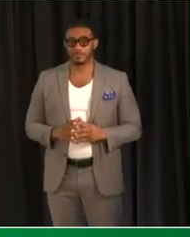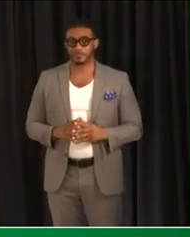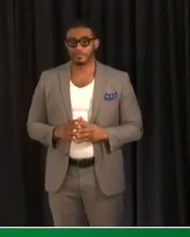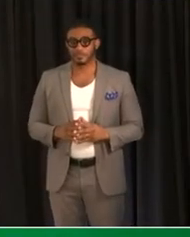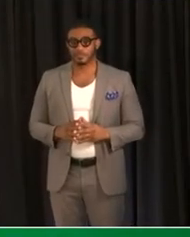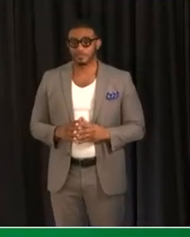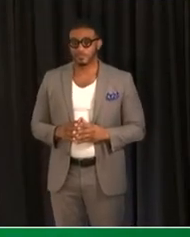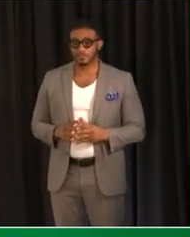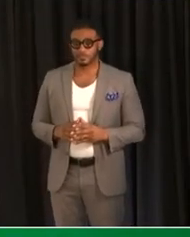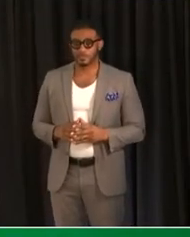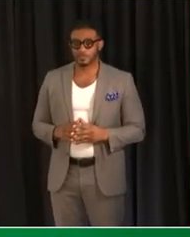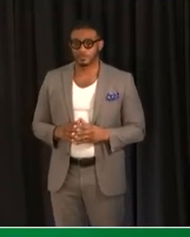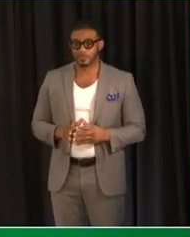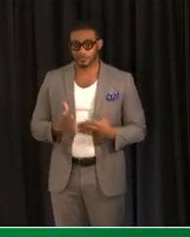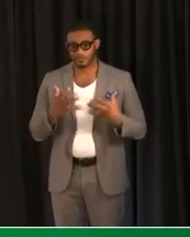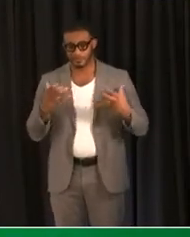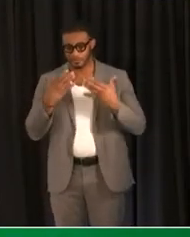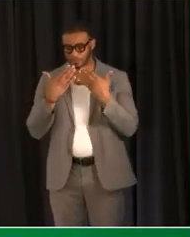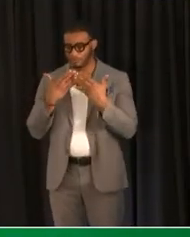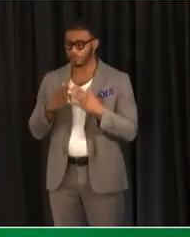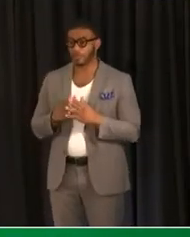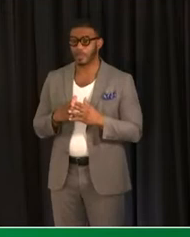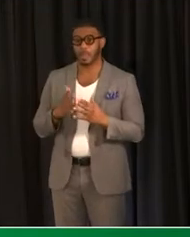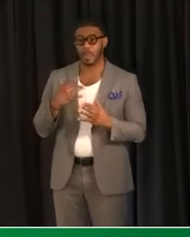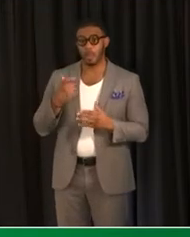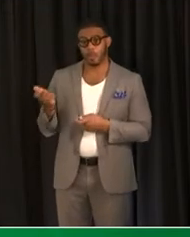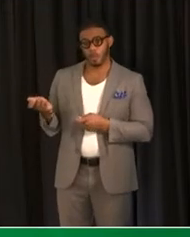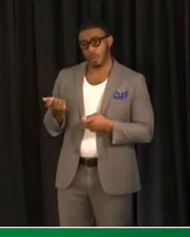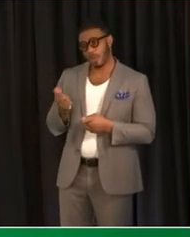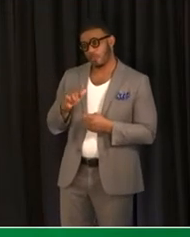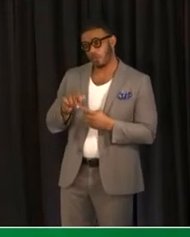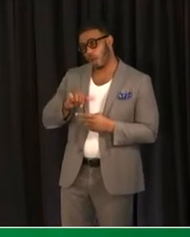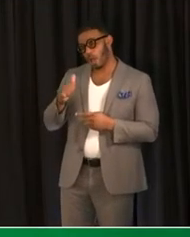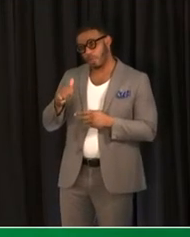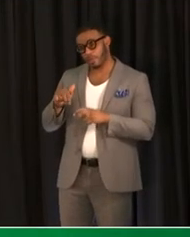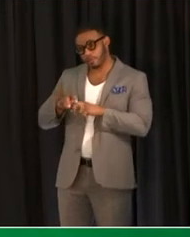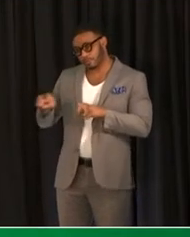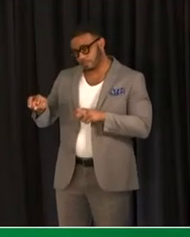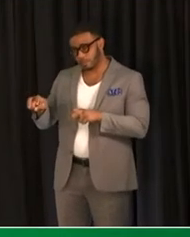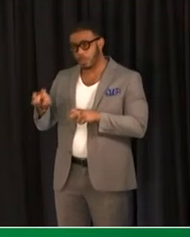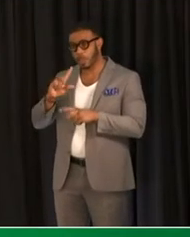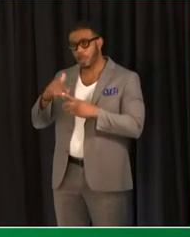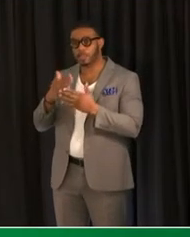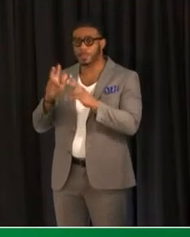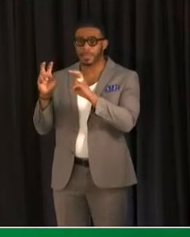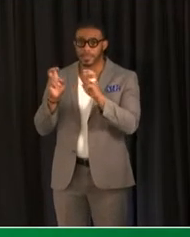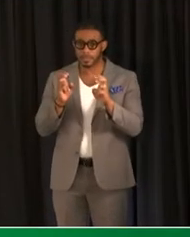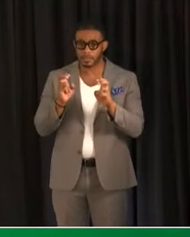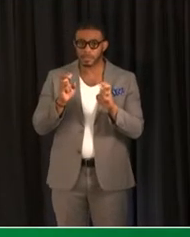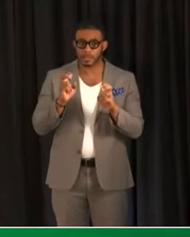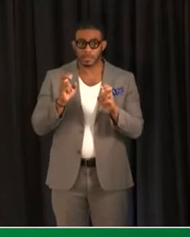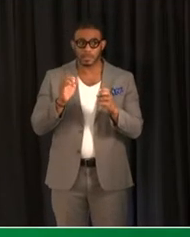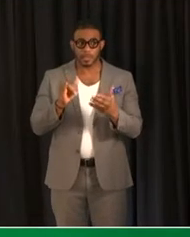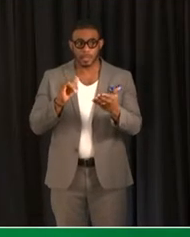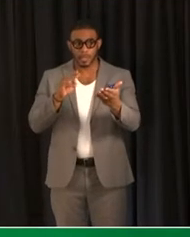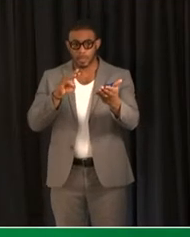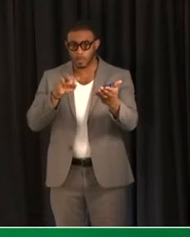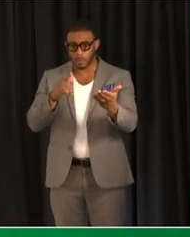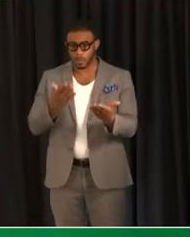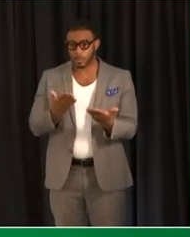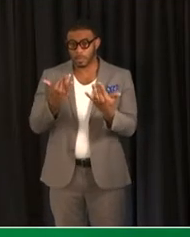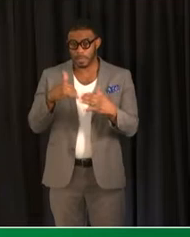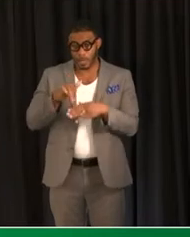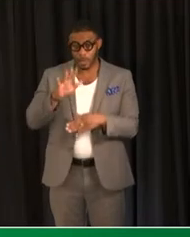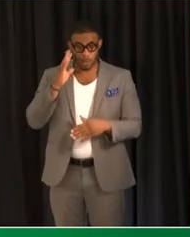Yeah. Muchas gracias. So I want to bring in a couple of our guests to talk about some of the issues that Miriam raised